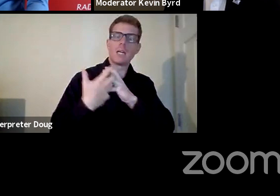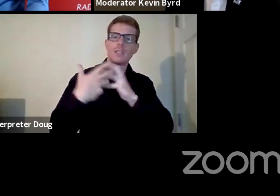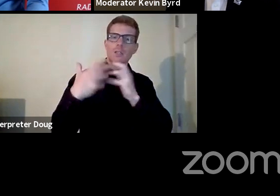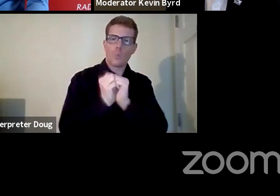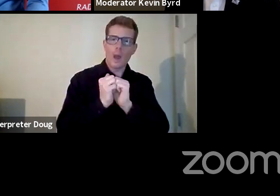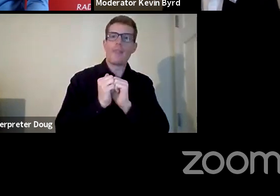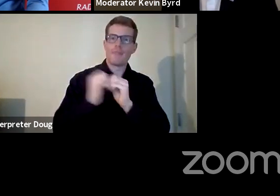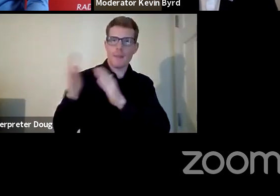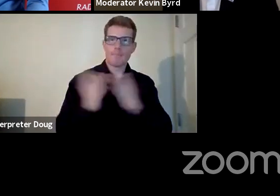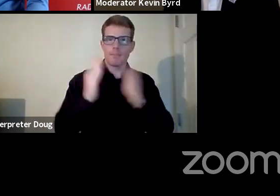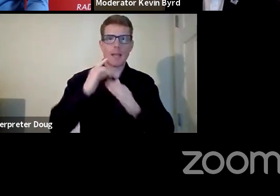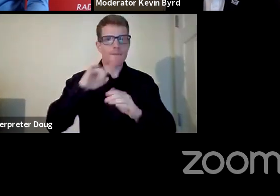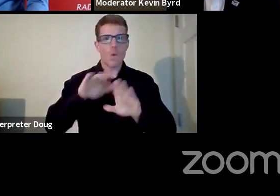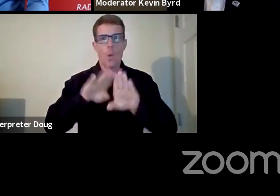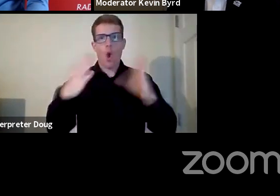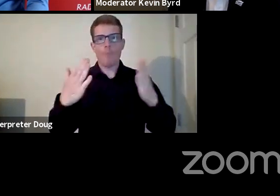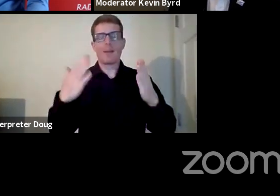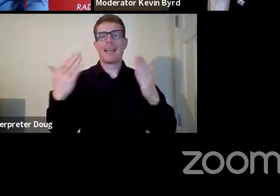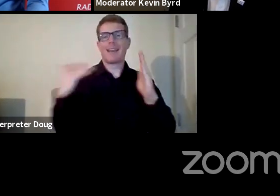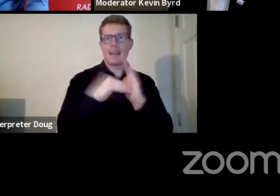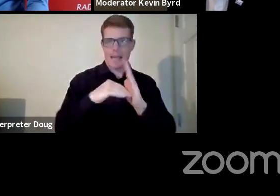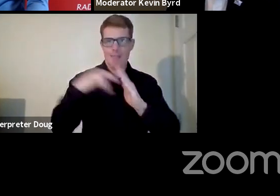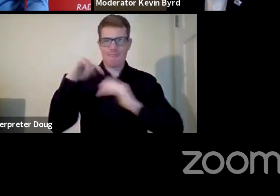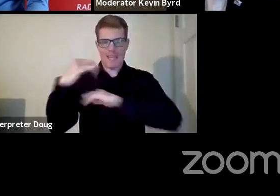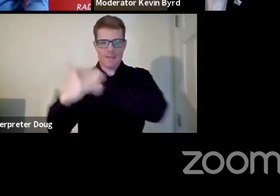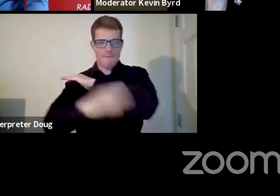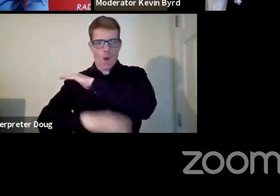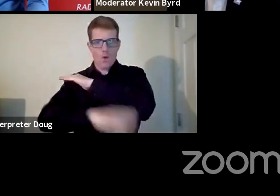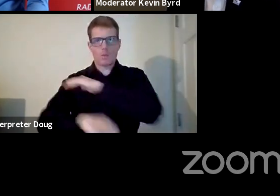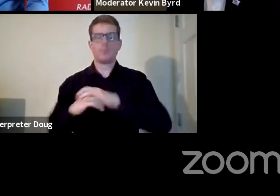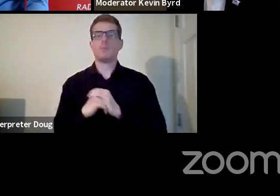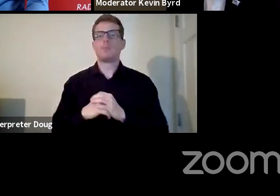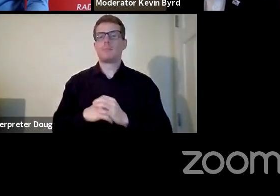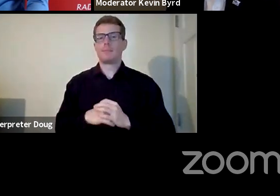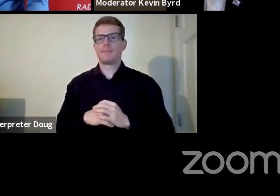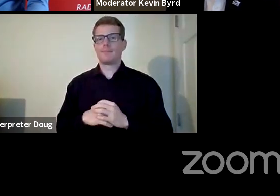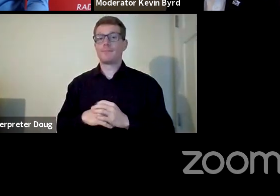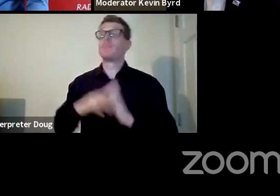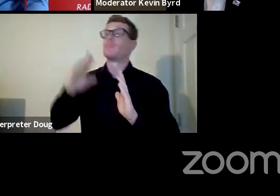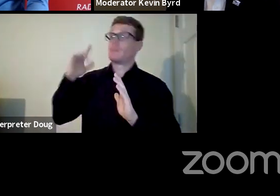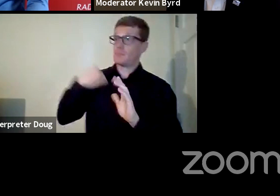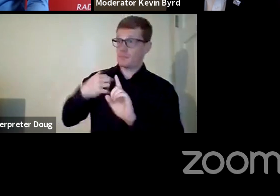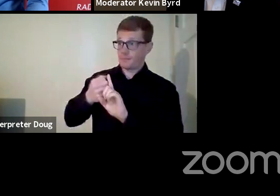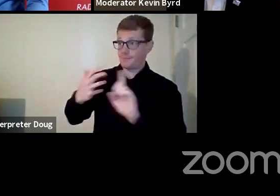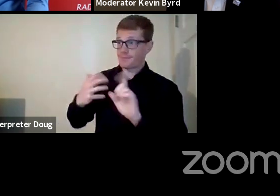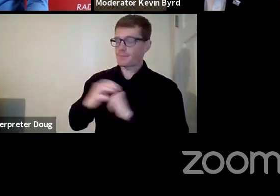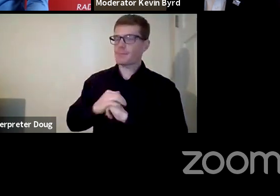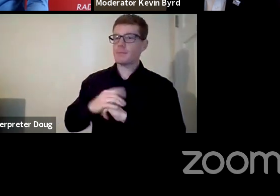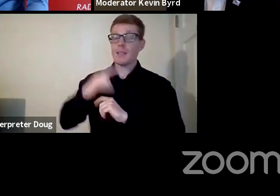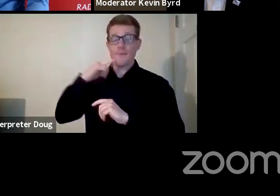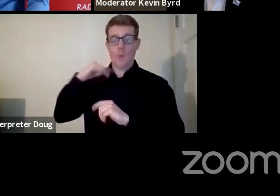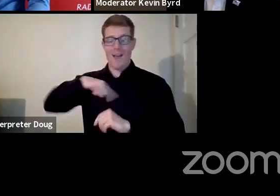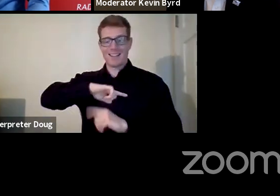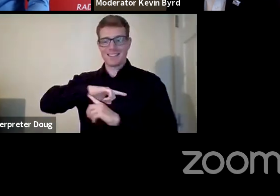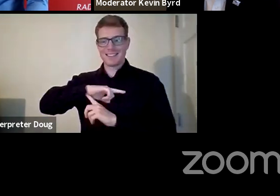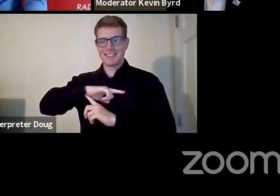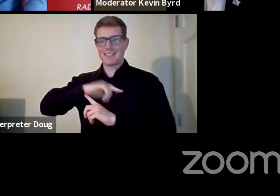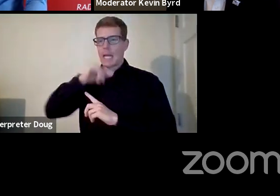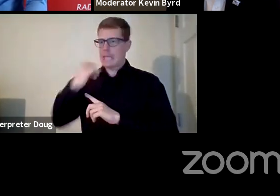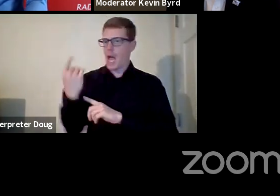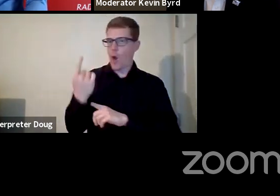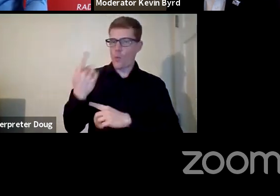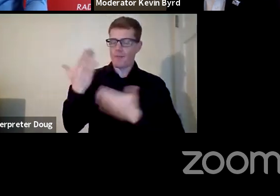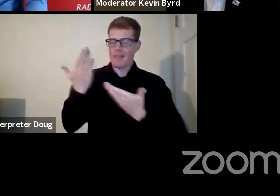I'll follow and say for us, it's been not only an across campus, but also an across the state collaboration. New